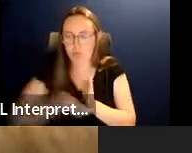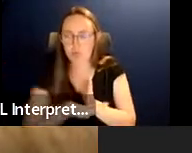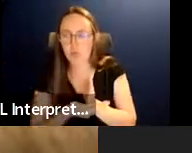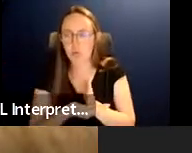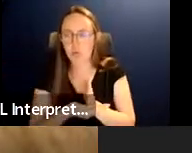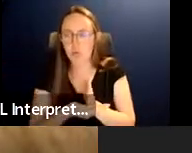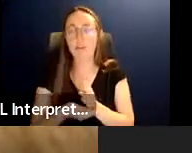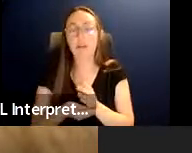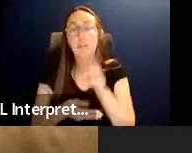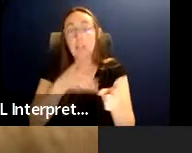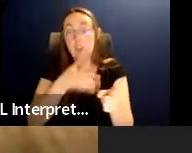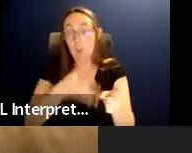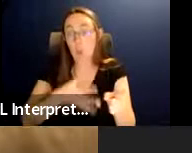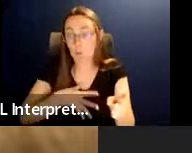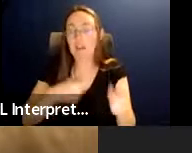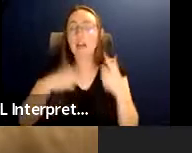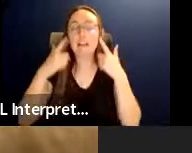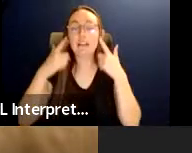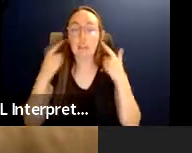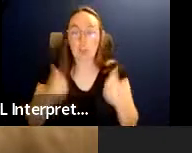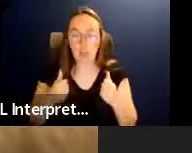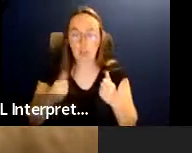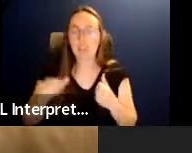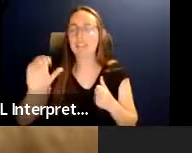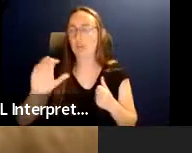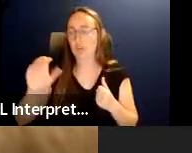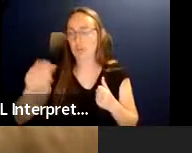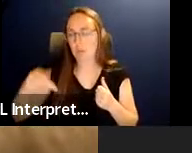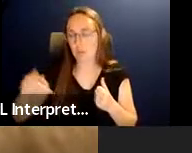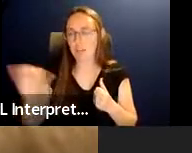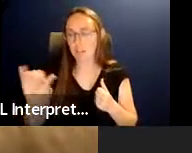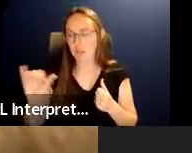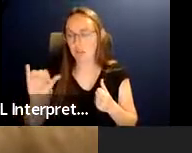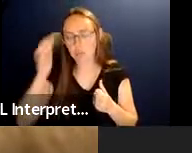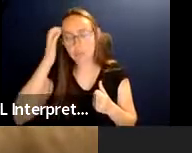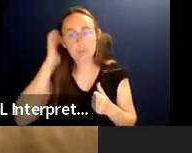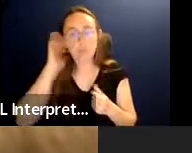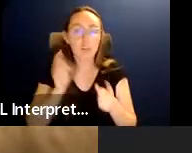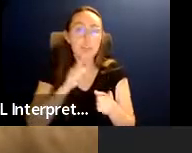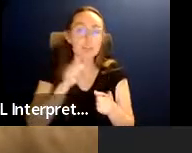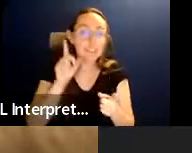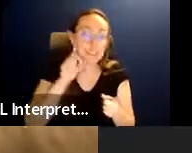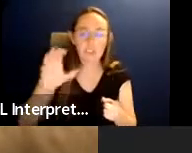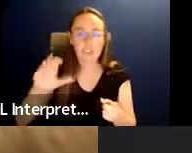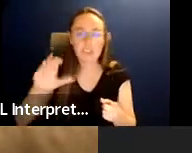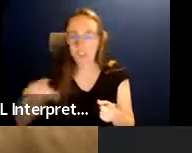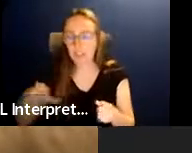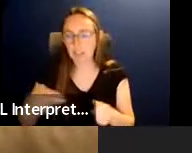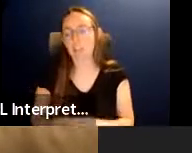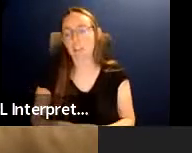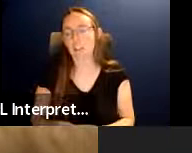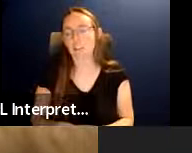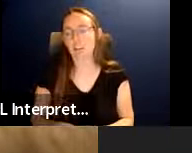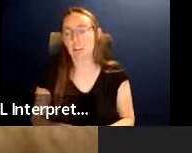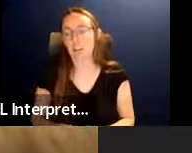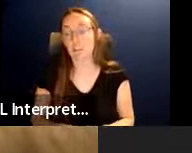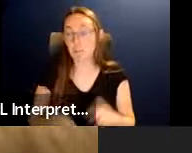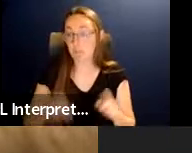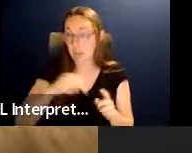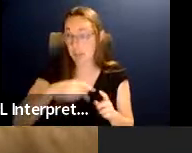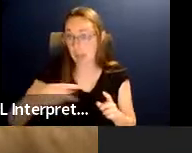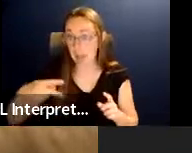loss and she also has cerebral palsy. So she's deaf. And This app is